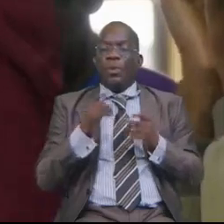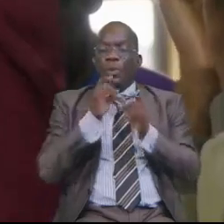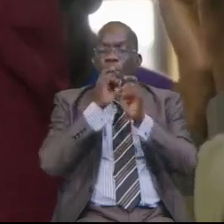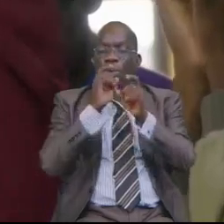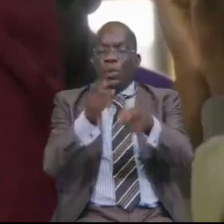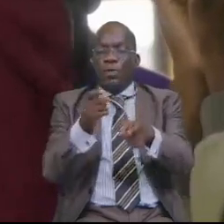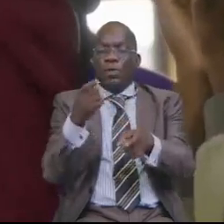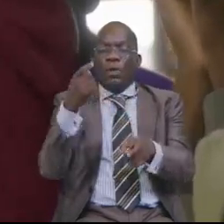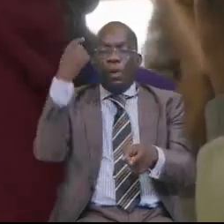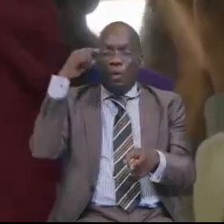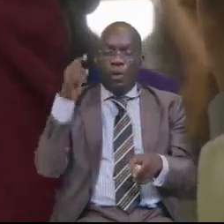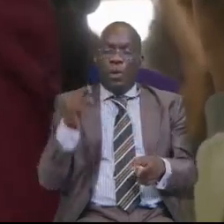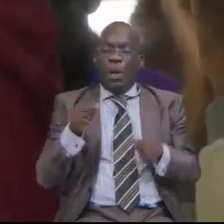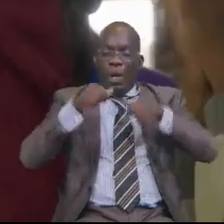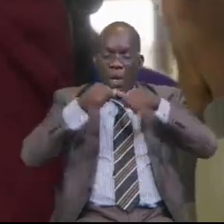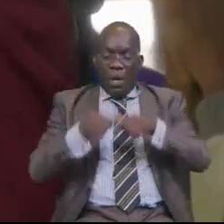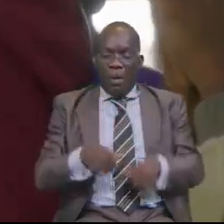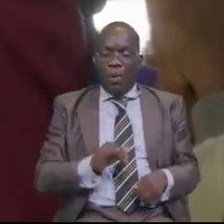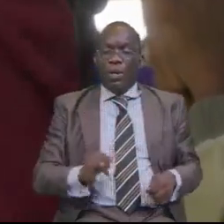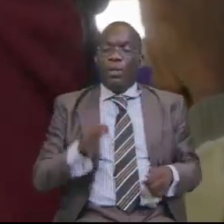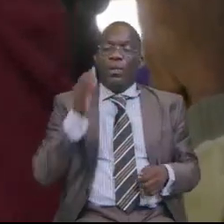abiding fruit of harvest.